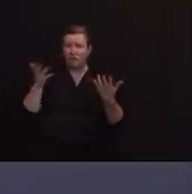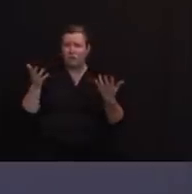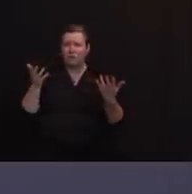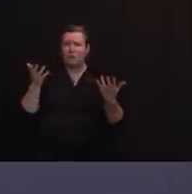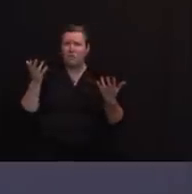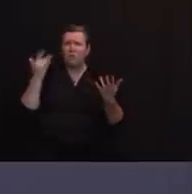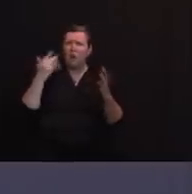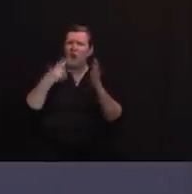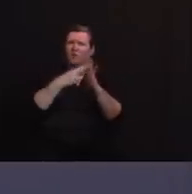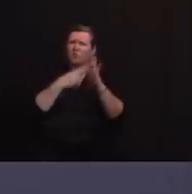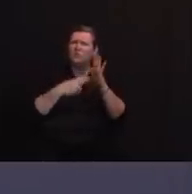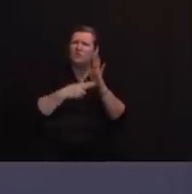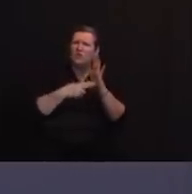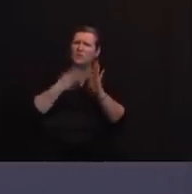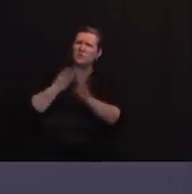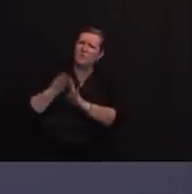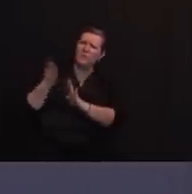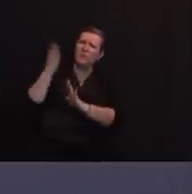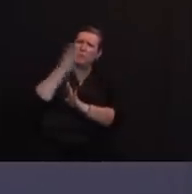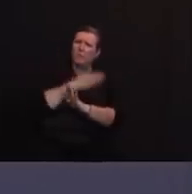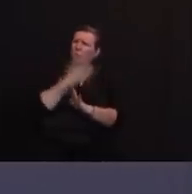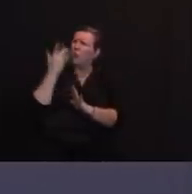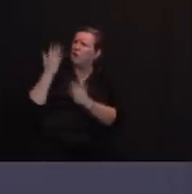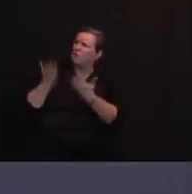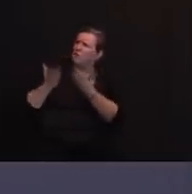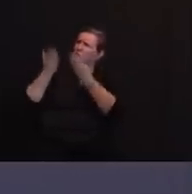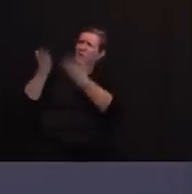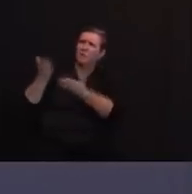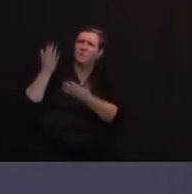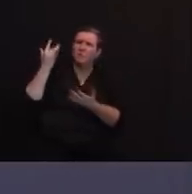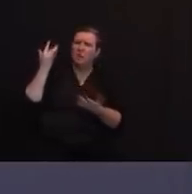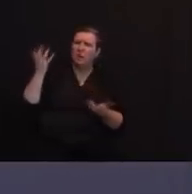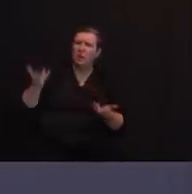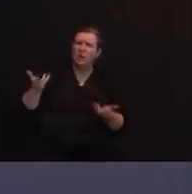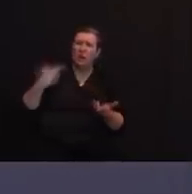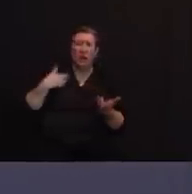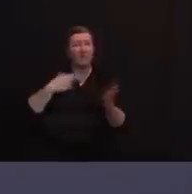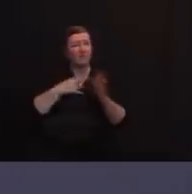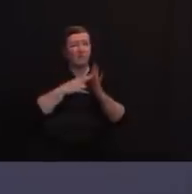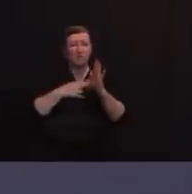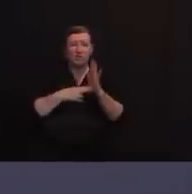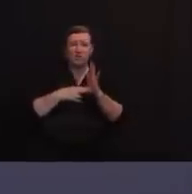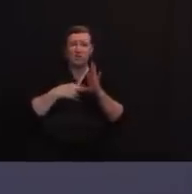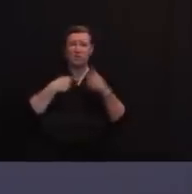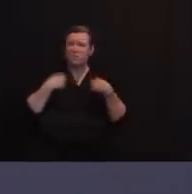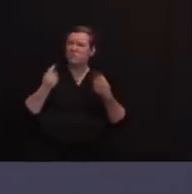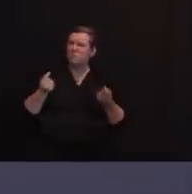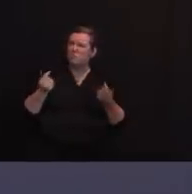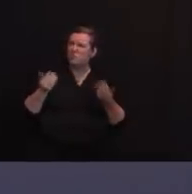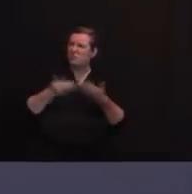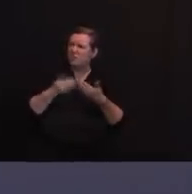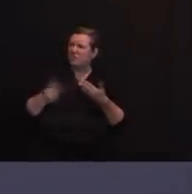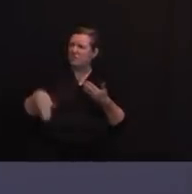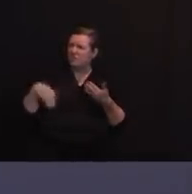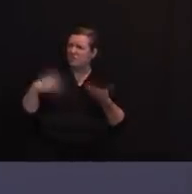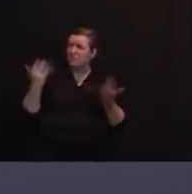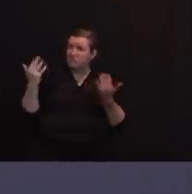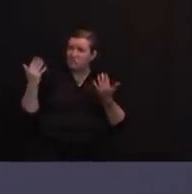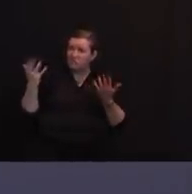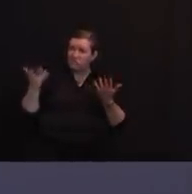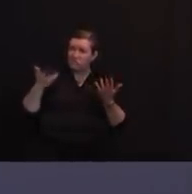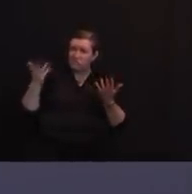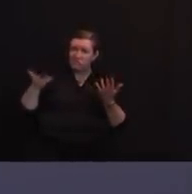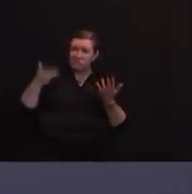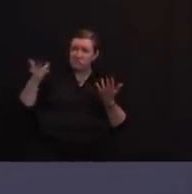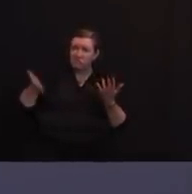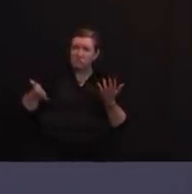is recommended? And what do those who register have to do next to ensure they get the vaccine as soon as possible, as soon as they